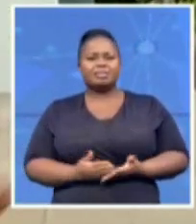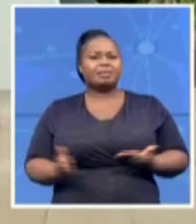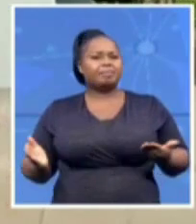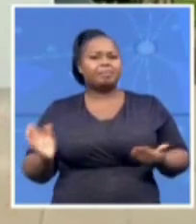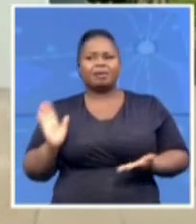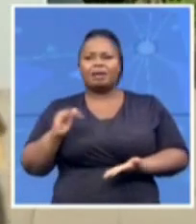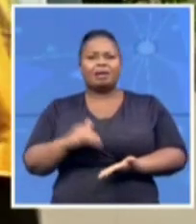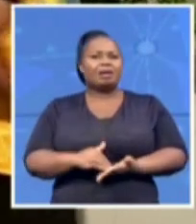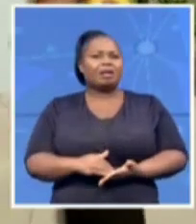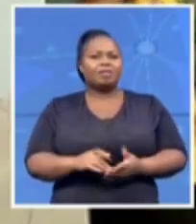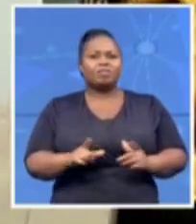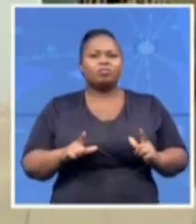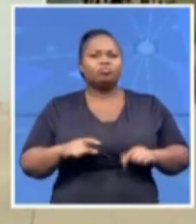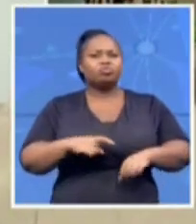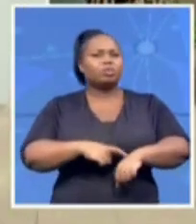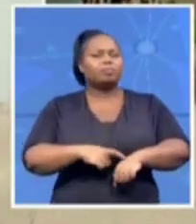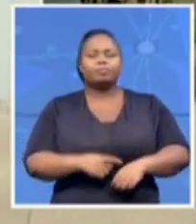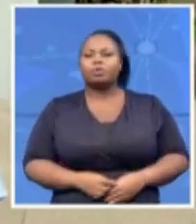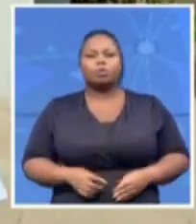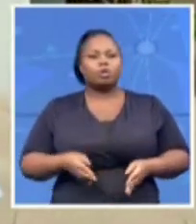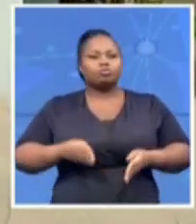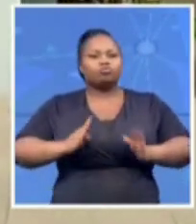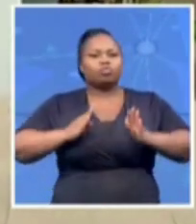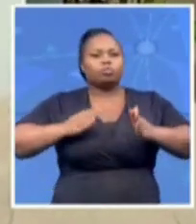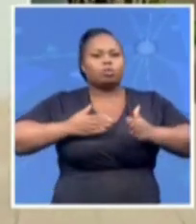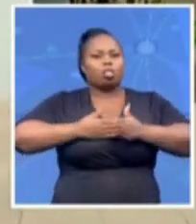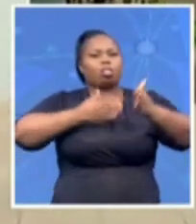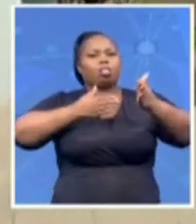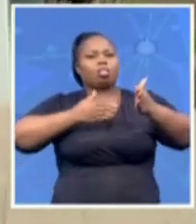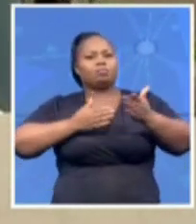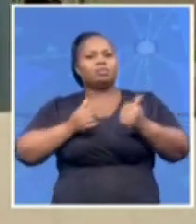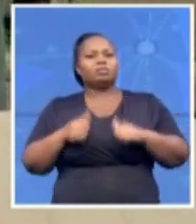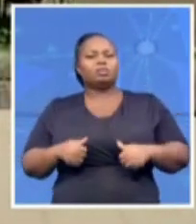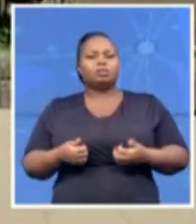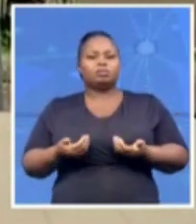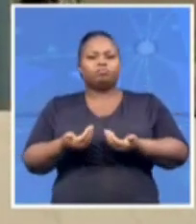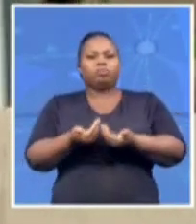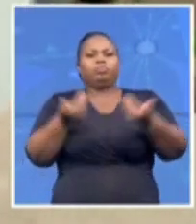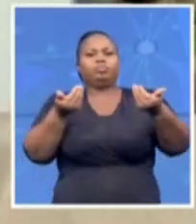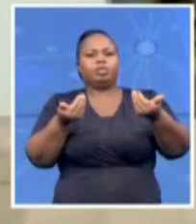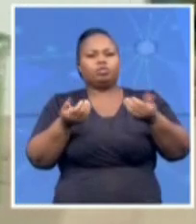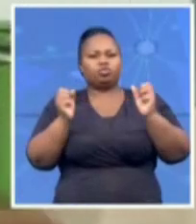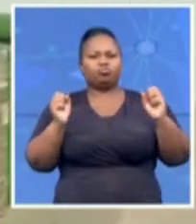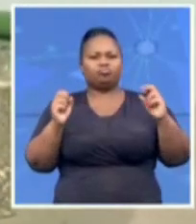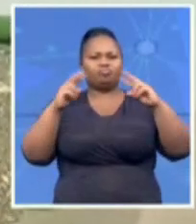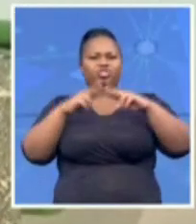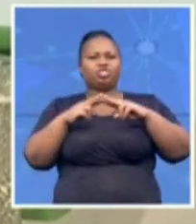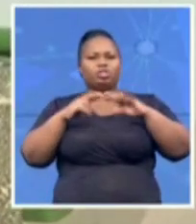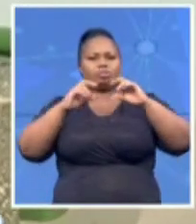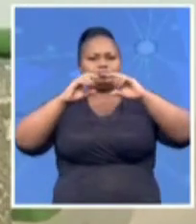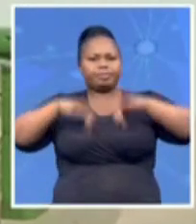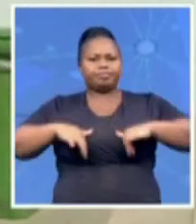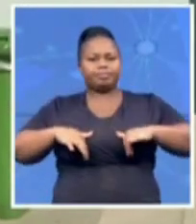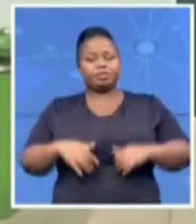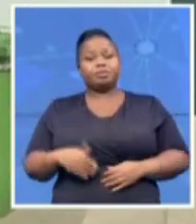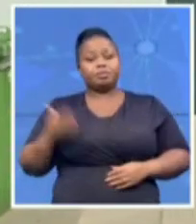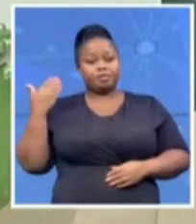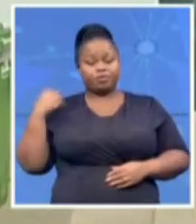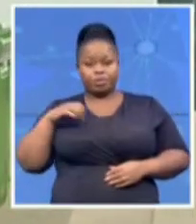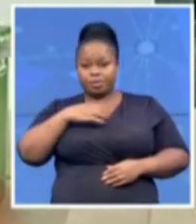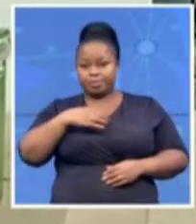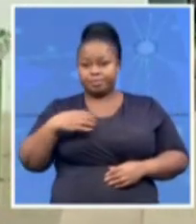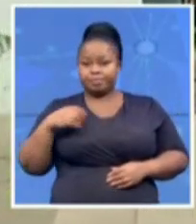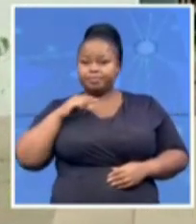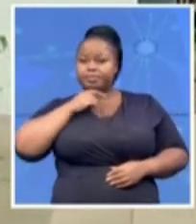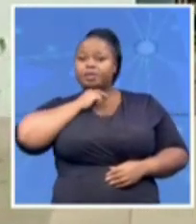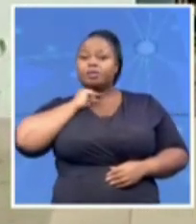the roads that have been washed away. There's also an issue that was mentioned by Reverend Dube, the issue of water. It's a crucial issue.